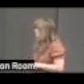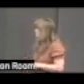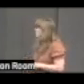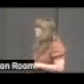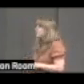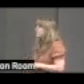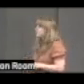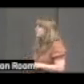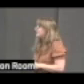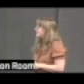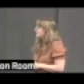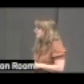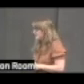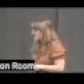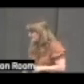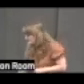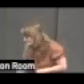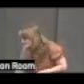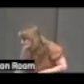Can we hear it?